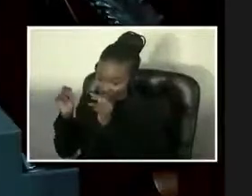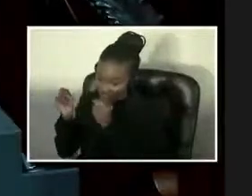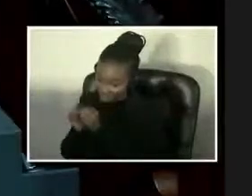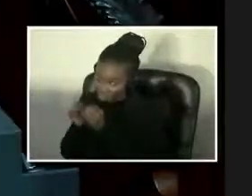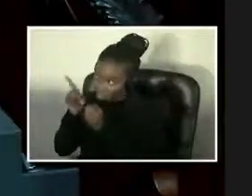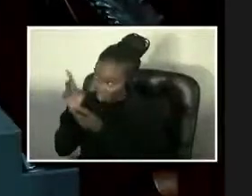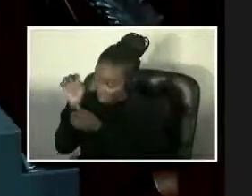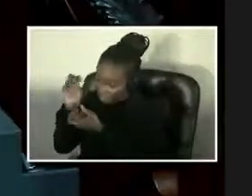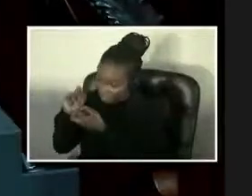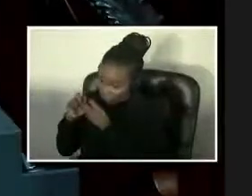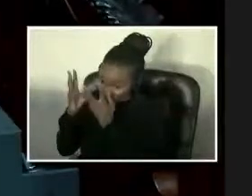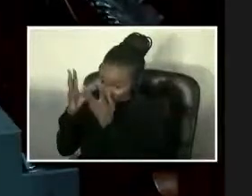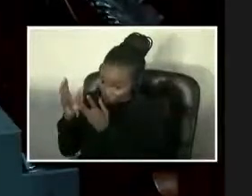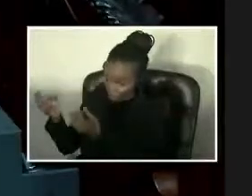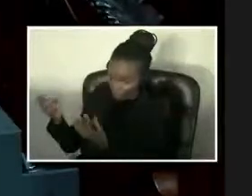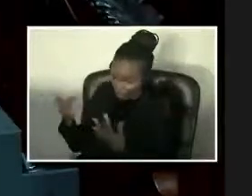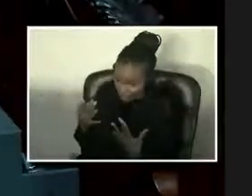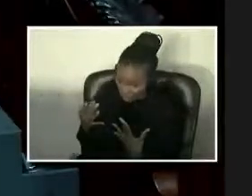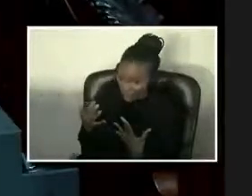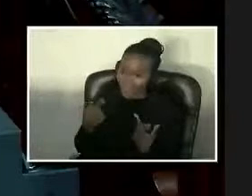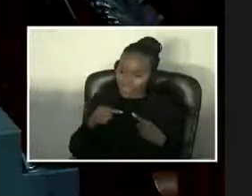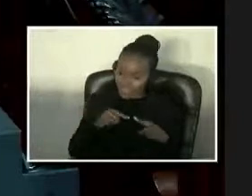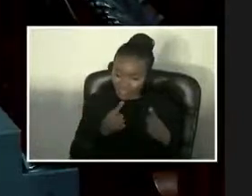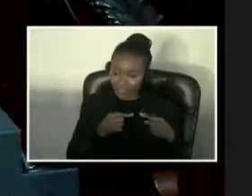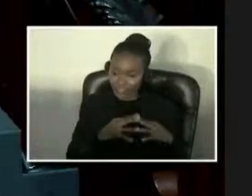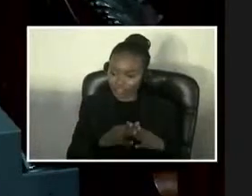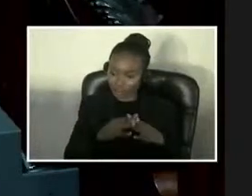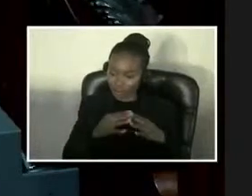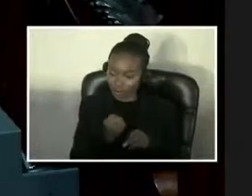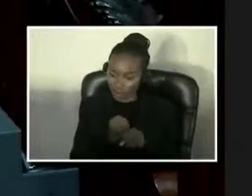indicated that we'll be able to work together